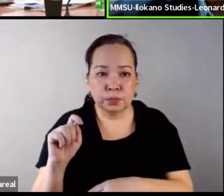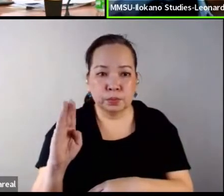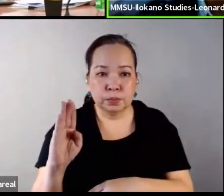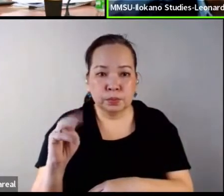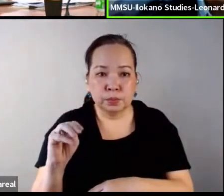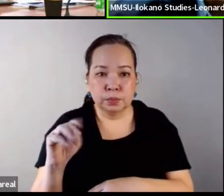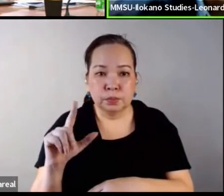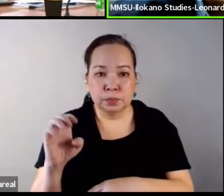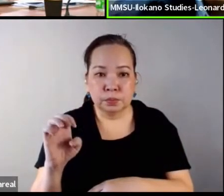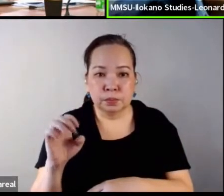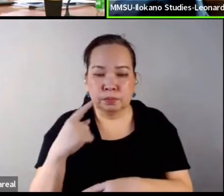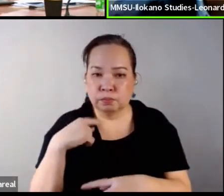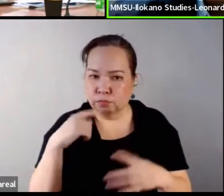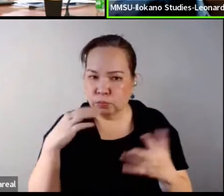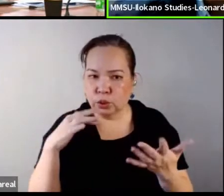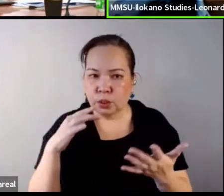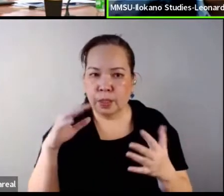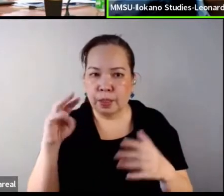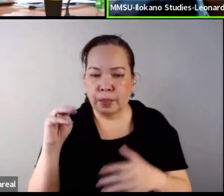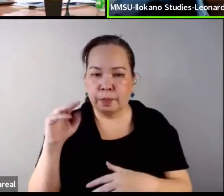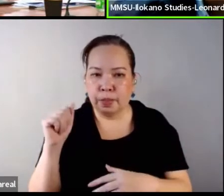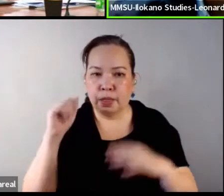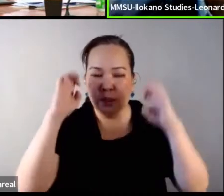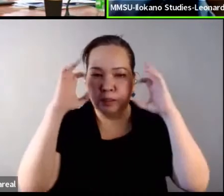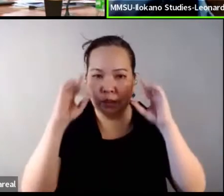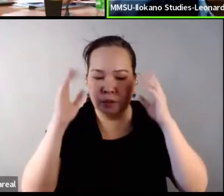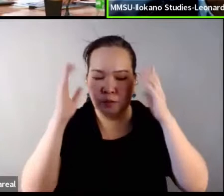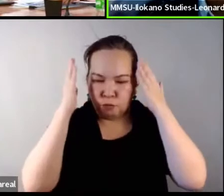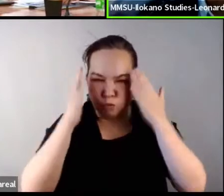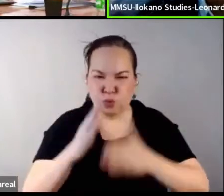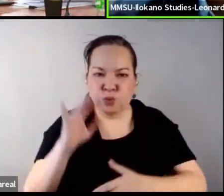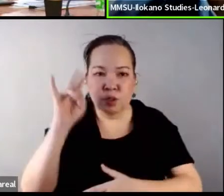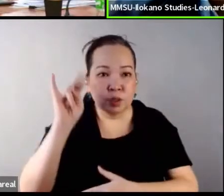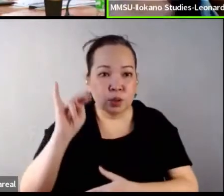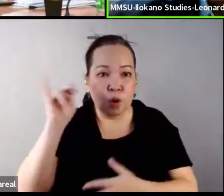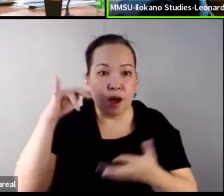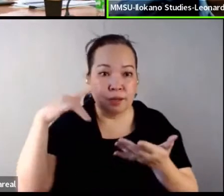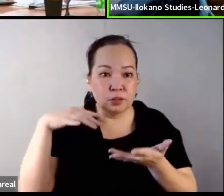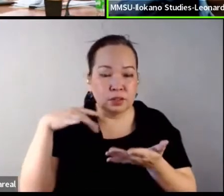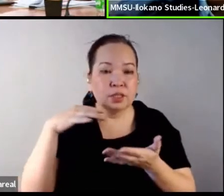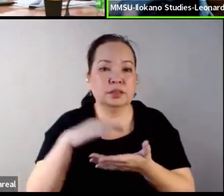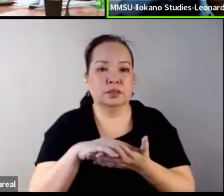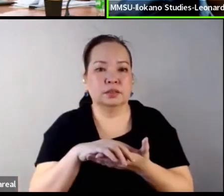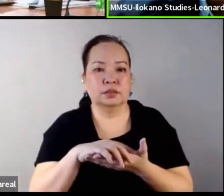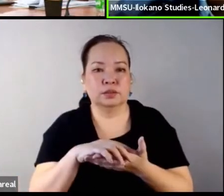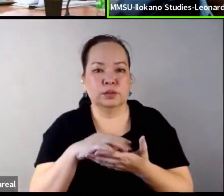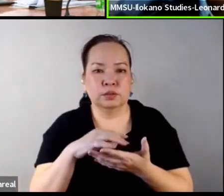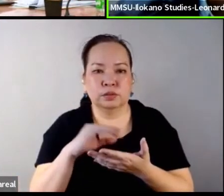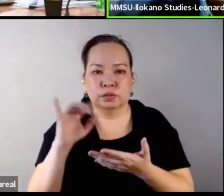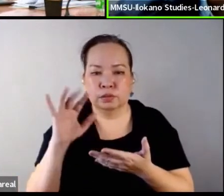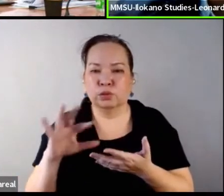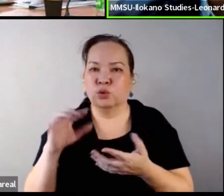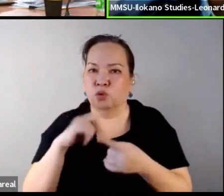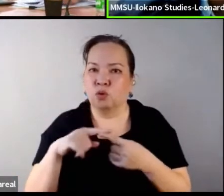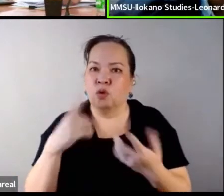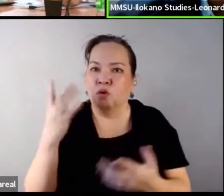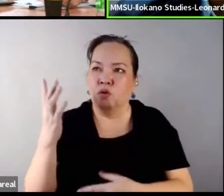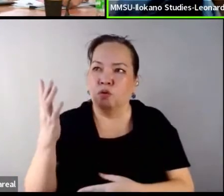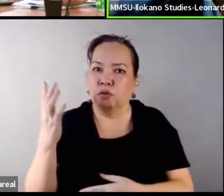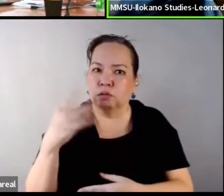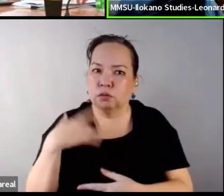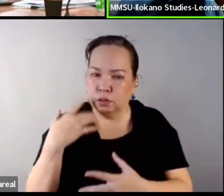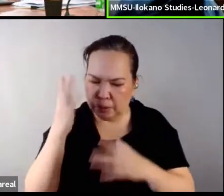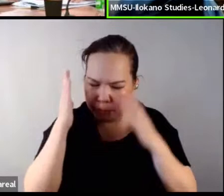that Master of Arts in Education major in Ilocano Studies. So we developed that program particularly for